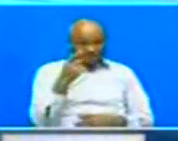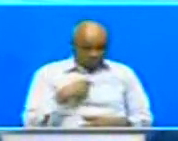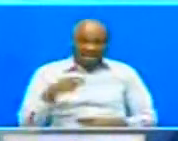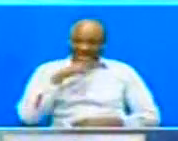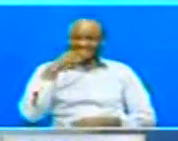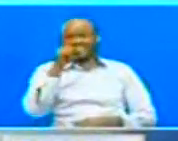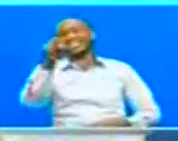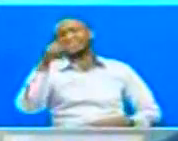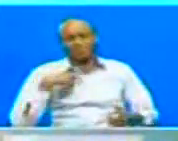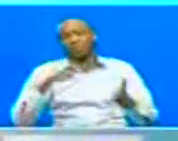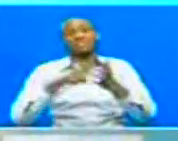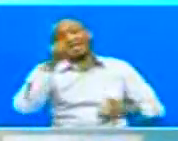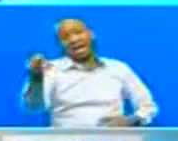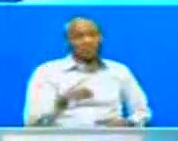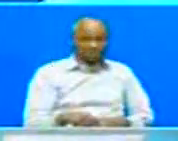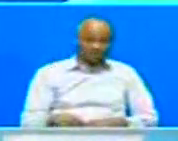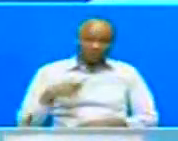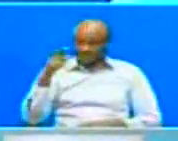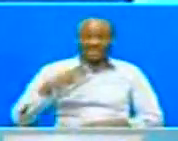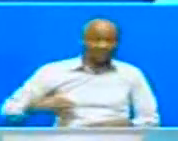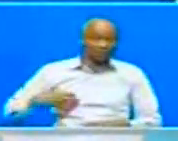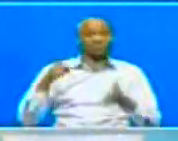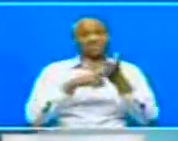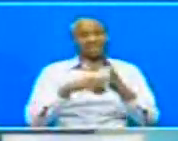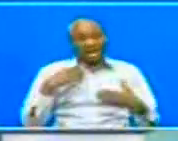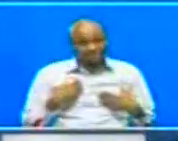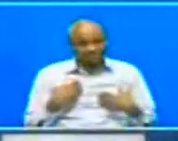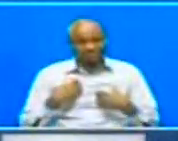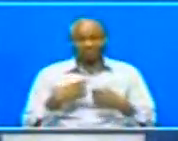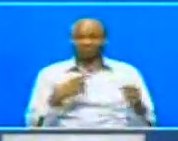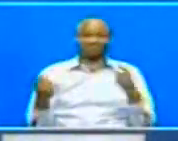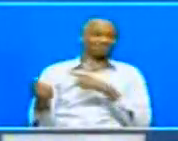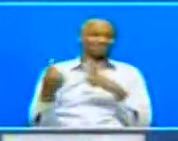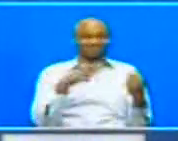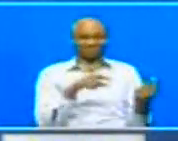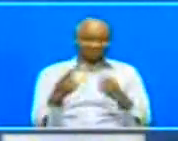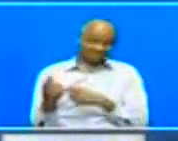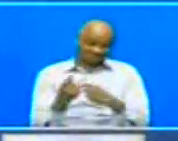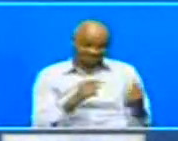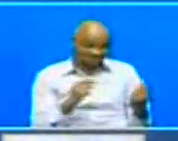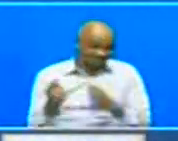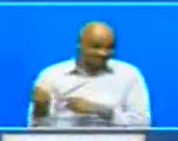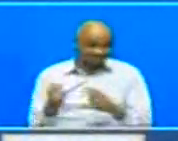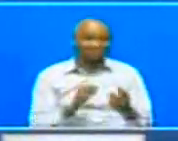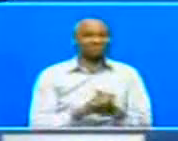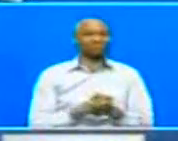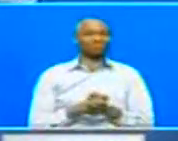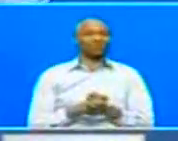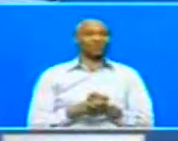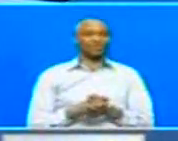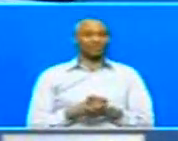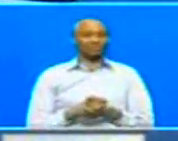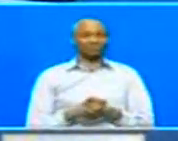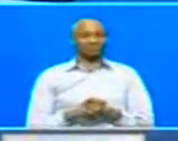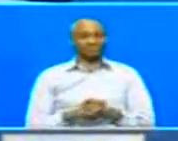to victimize. No. Refugees. How is repatriating people back to their own country victimization? How